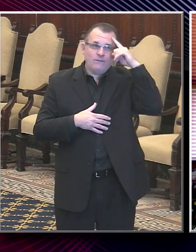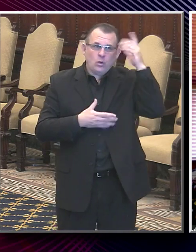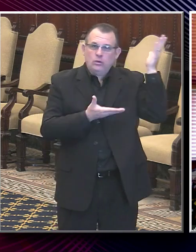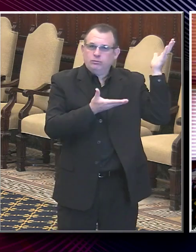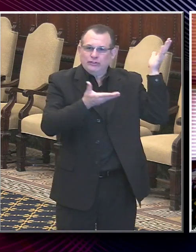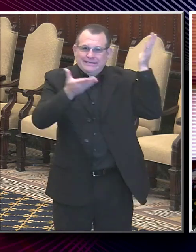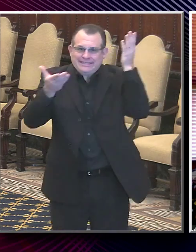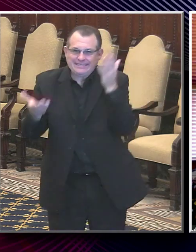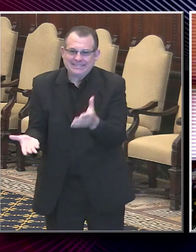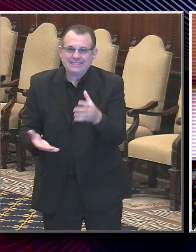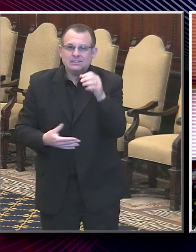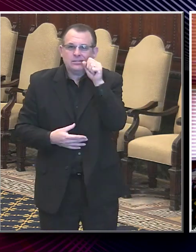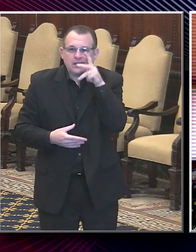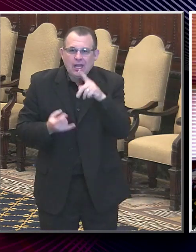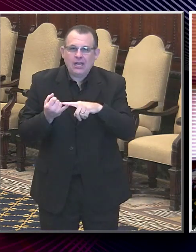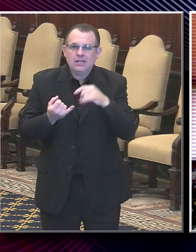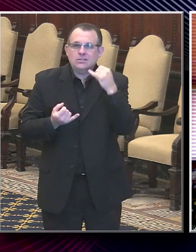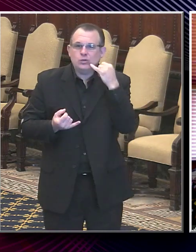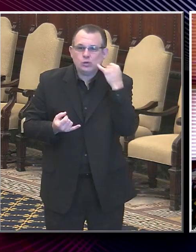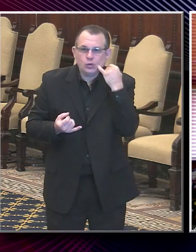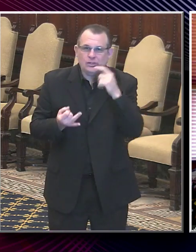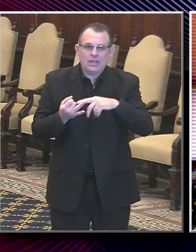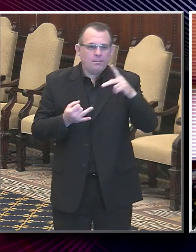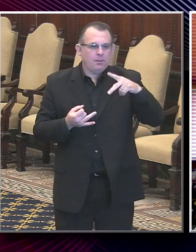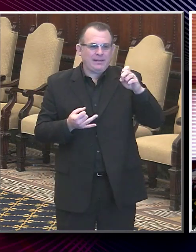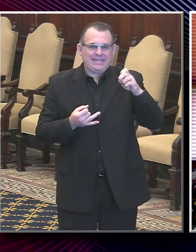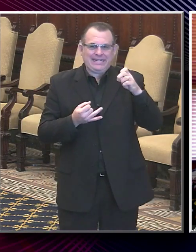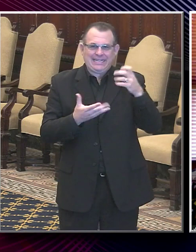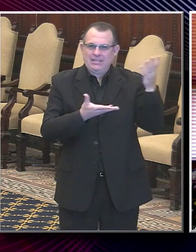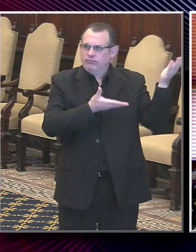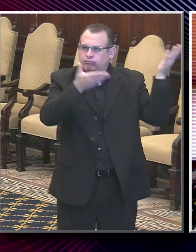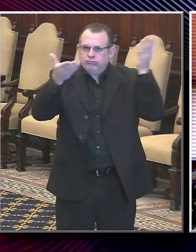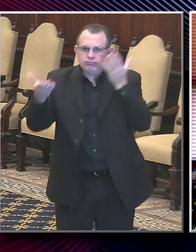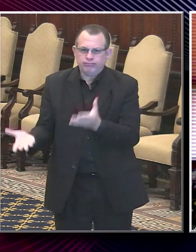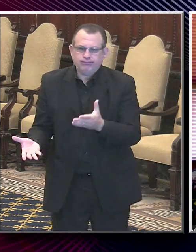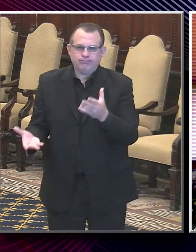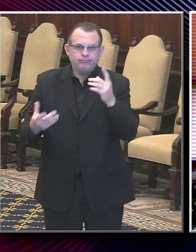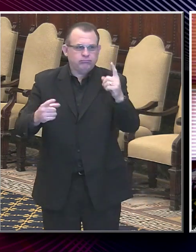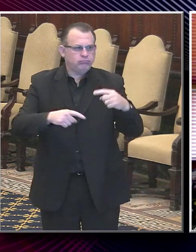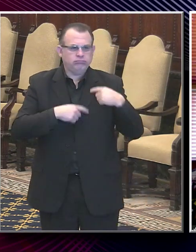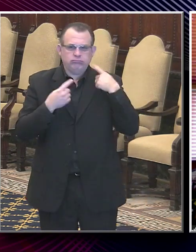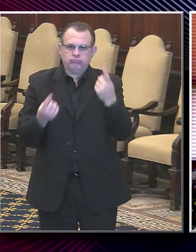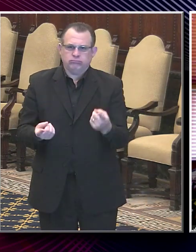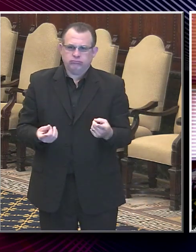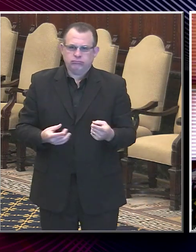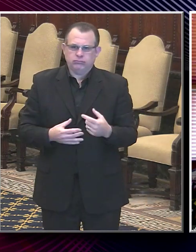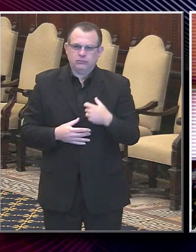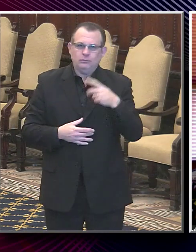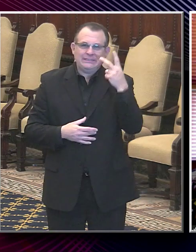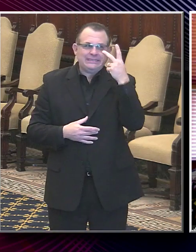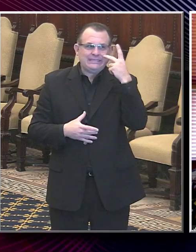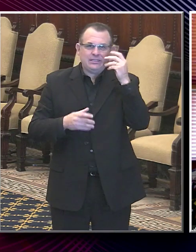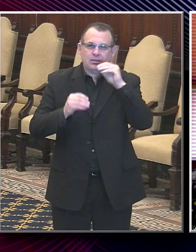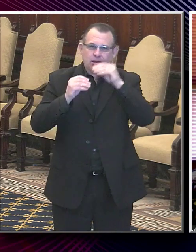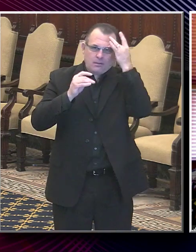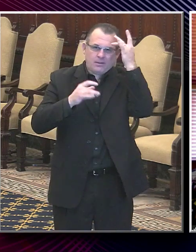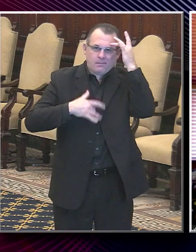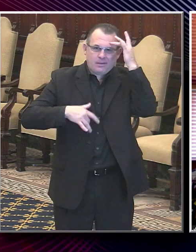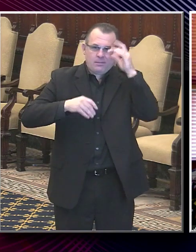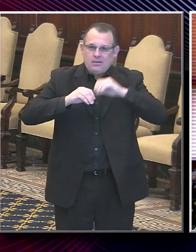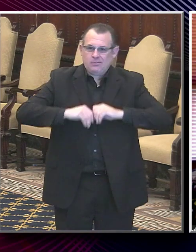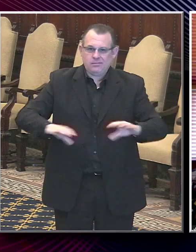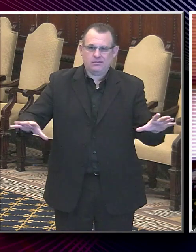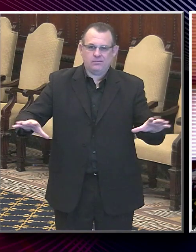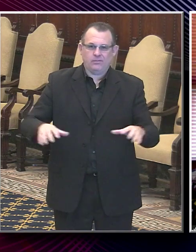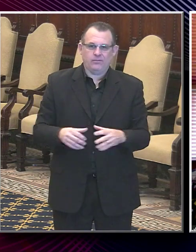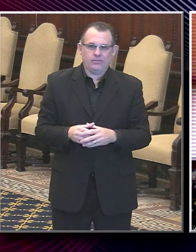snacks, and PPE. This is greatly appreciated because, as we have seen, the pandemic has increased the vulnerabilities of many residents, and that in